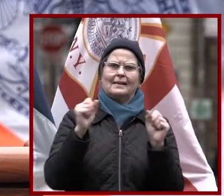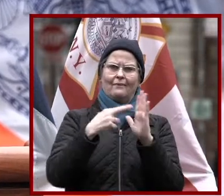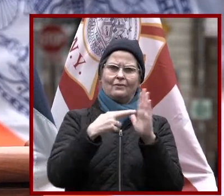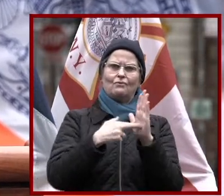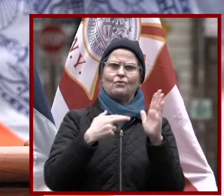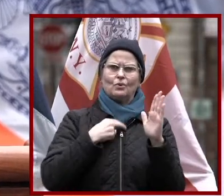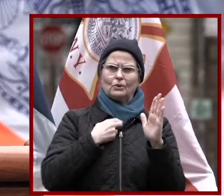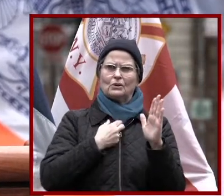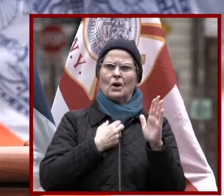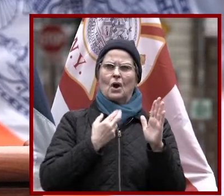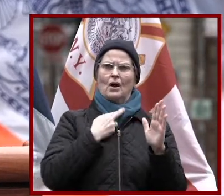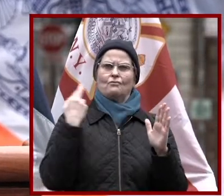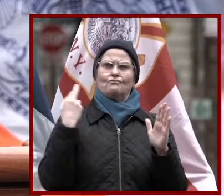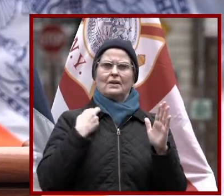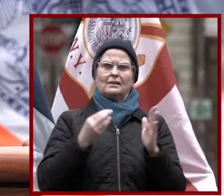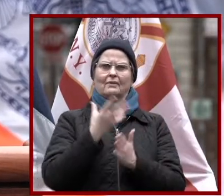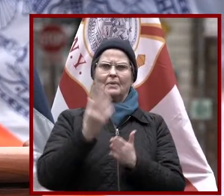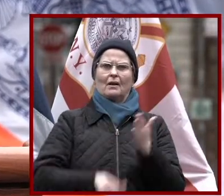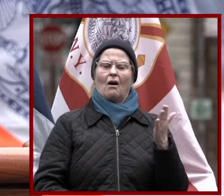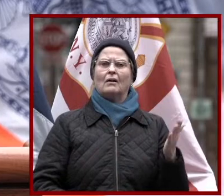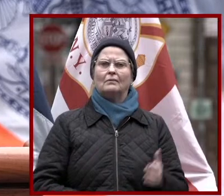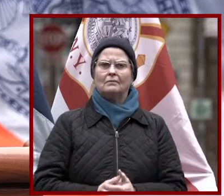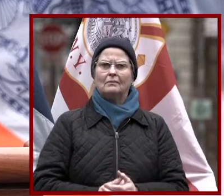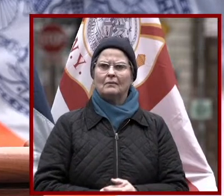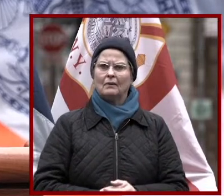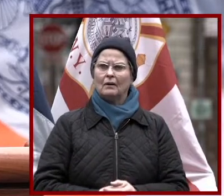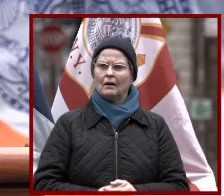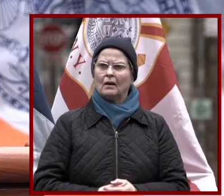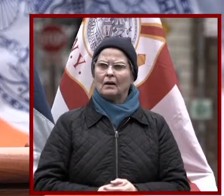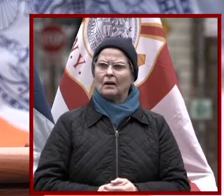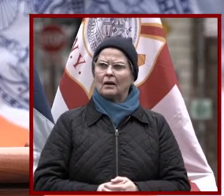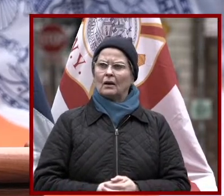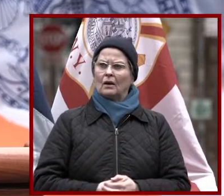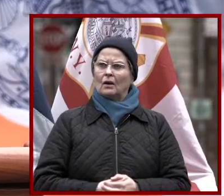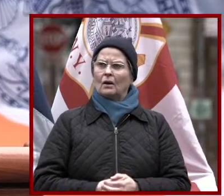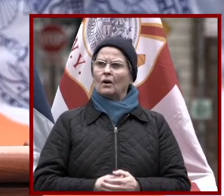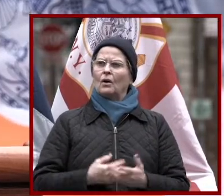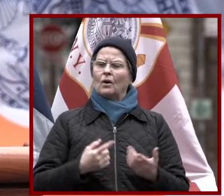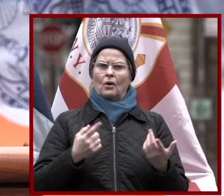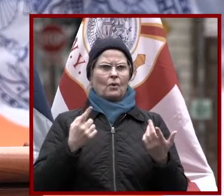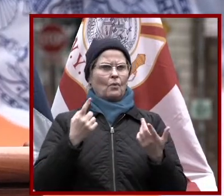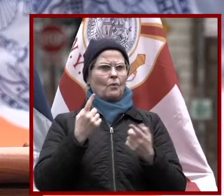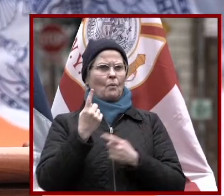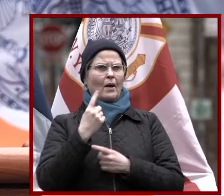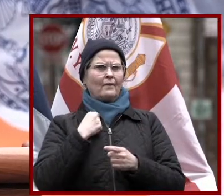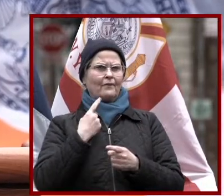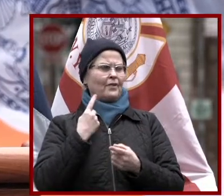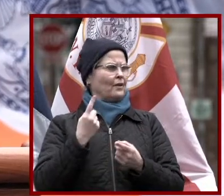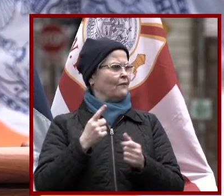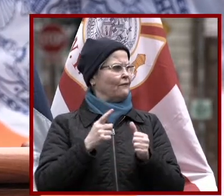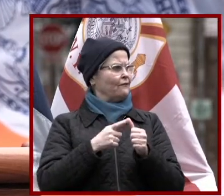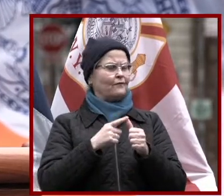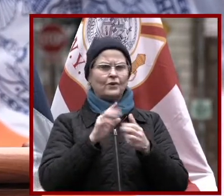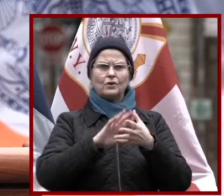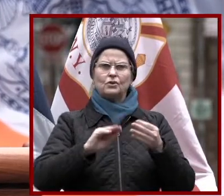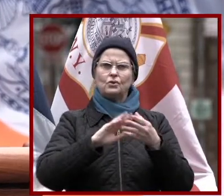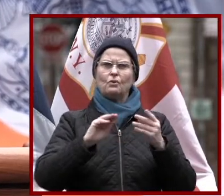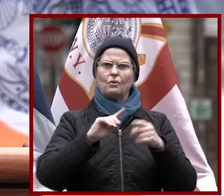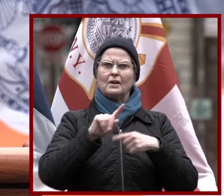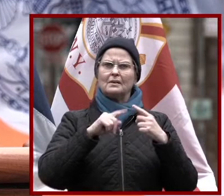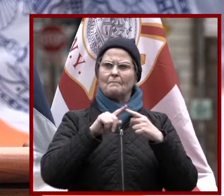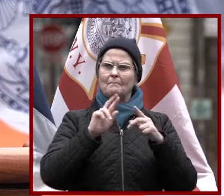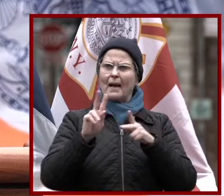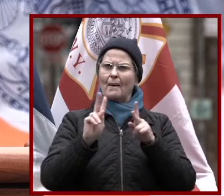Triangle commemoration immediately precedes Passover, one of the earliest stories of workers collectively rising up against